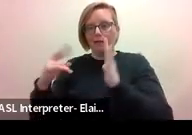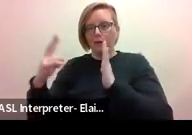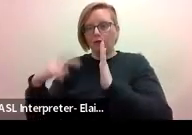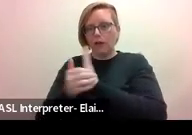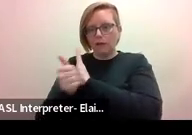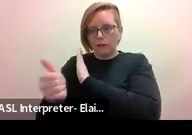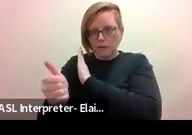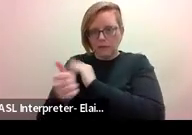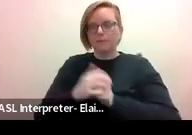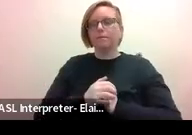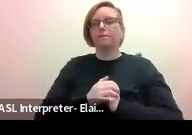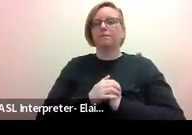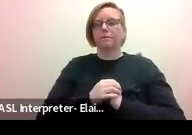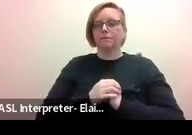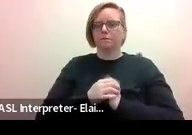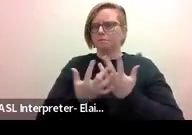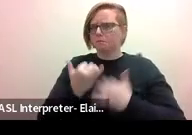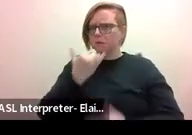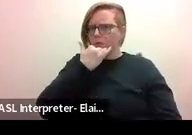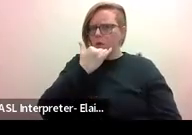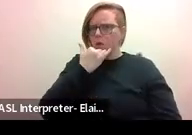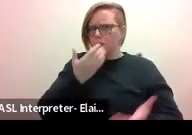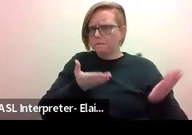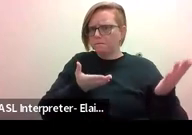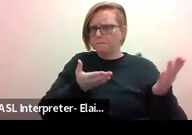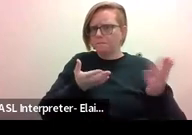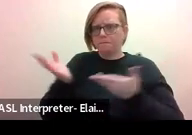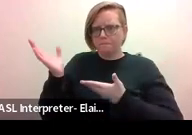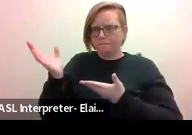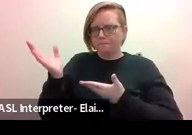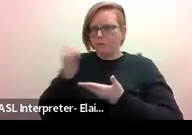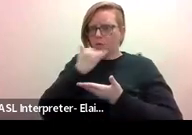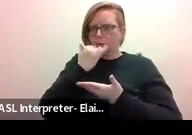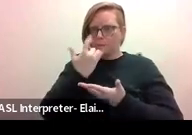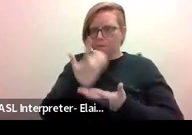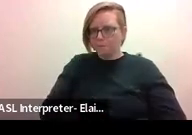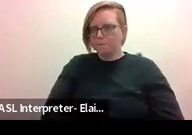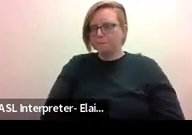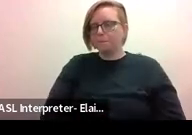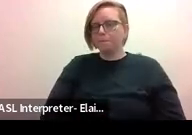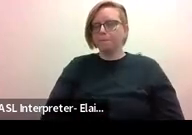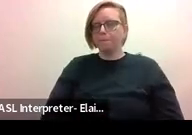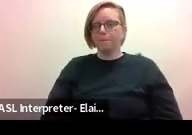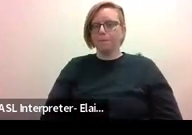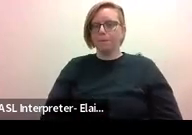All right. What's wrong with this one?